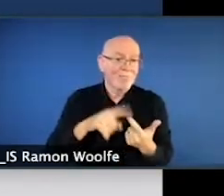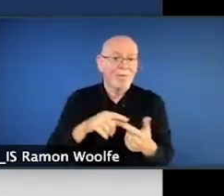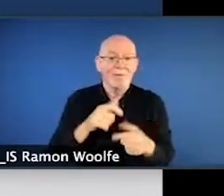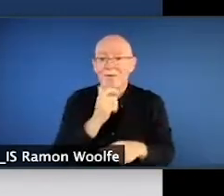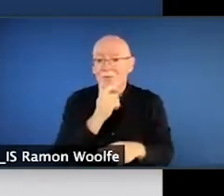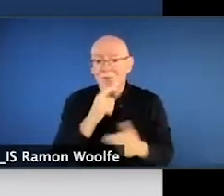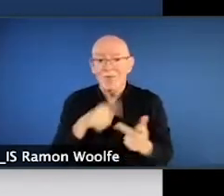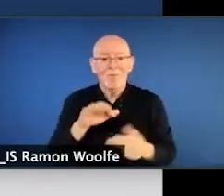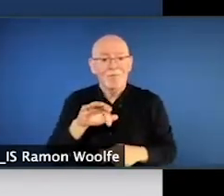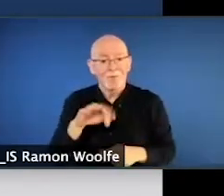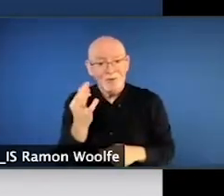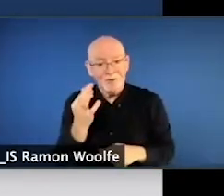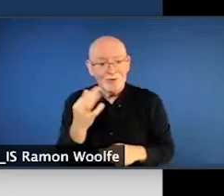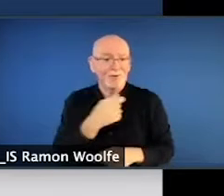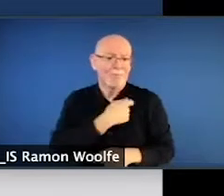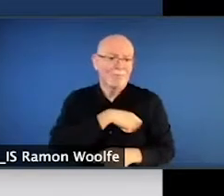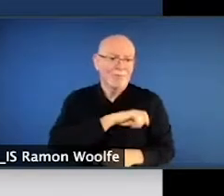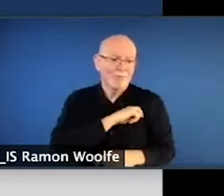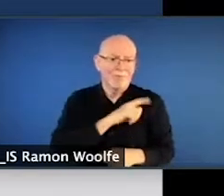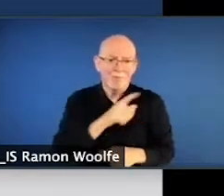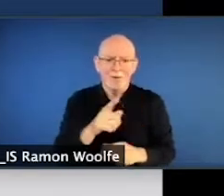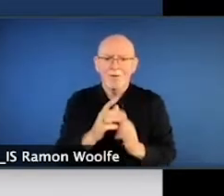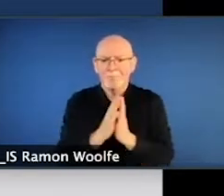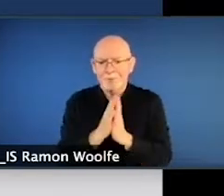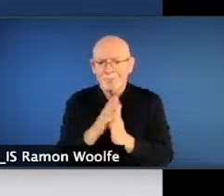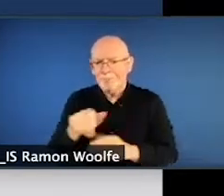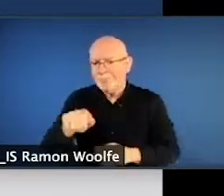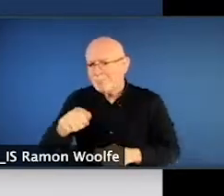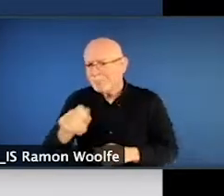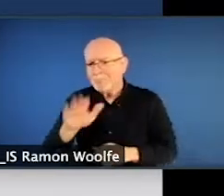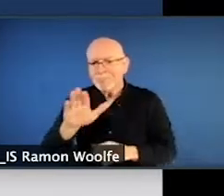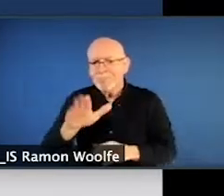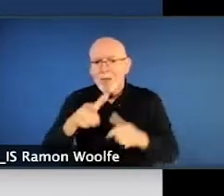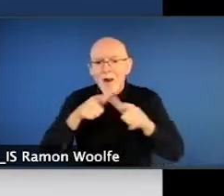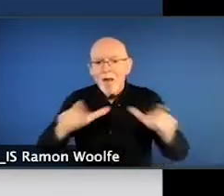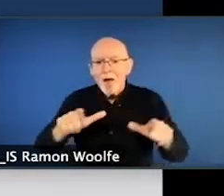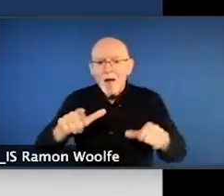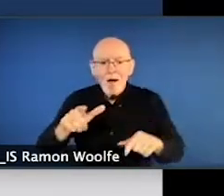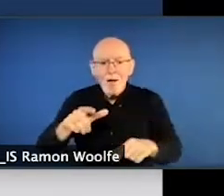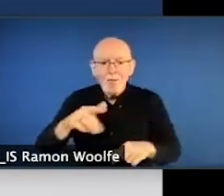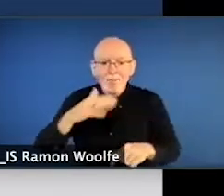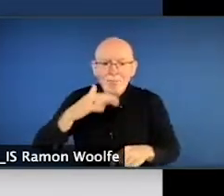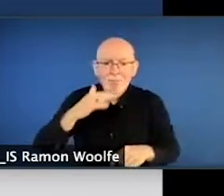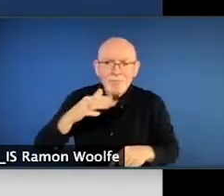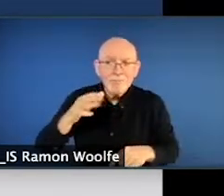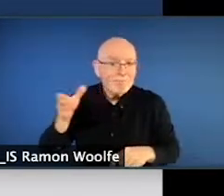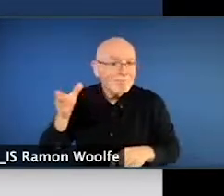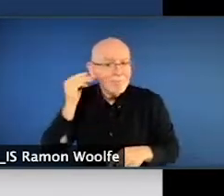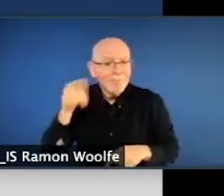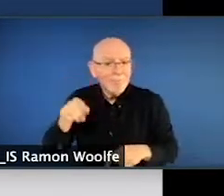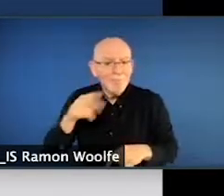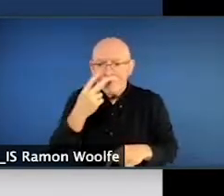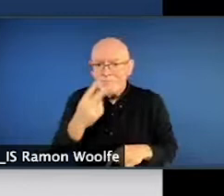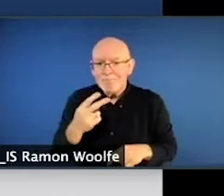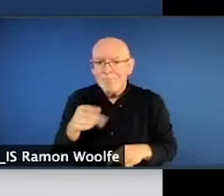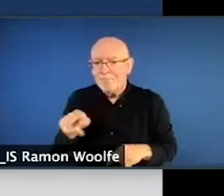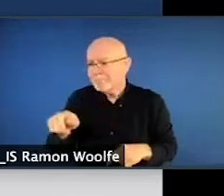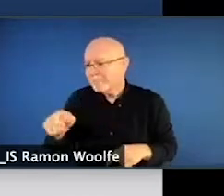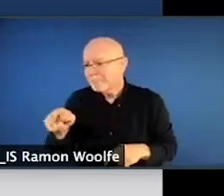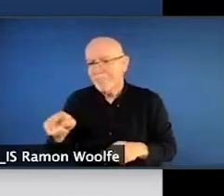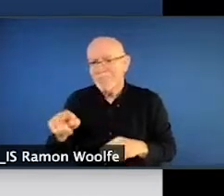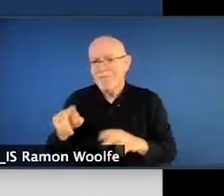captions for increased accessibility. To enable them, click on the CC button and then choose